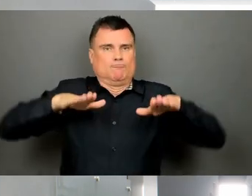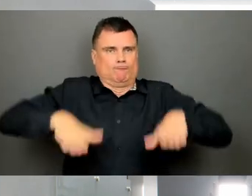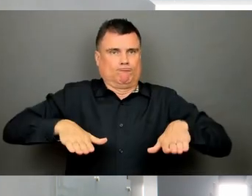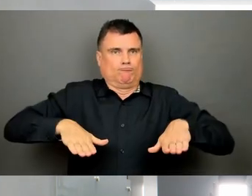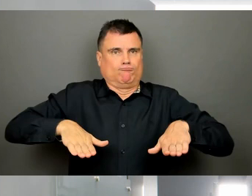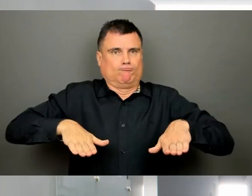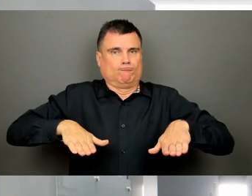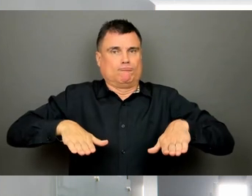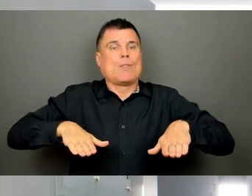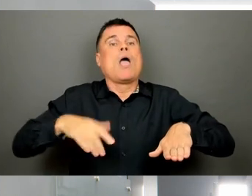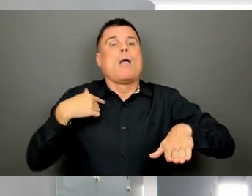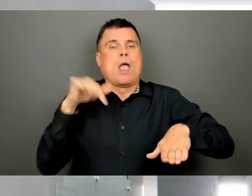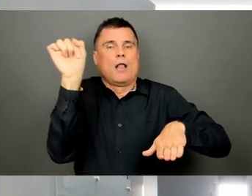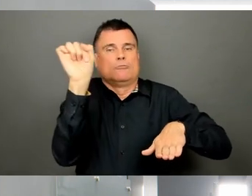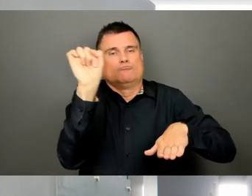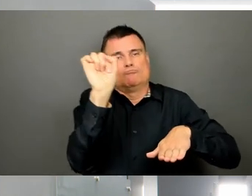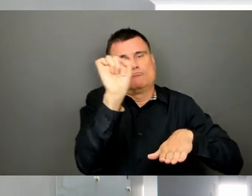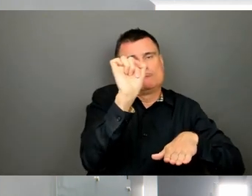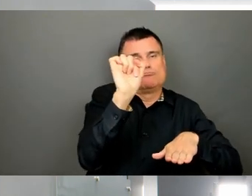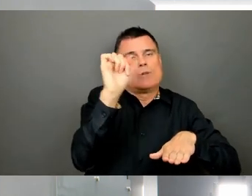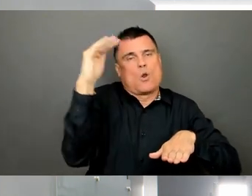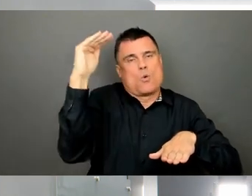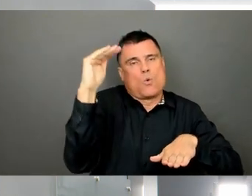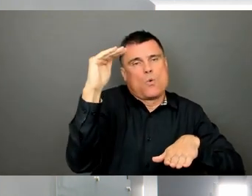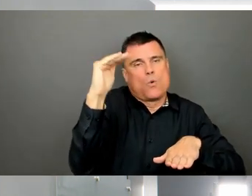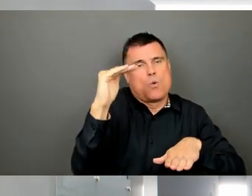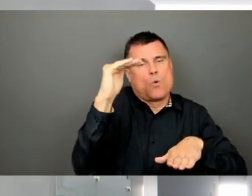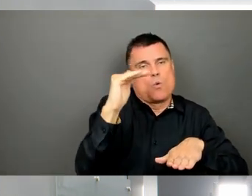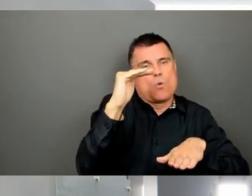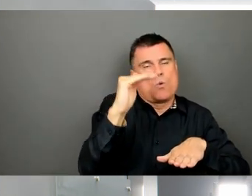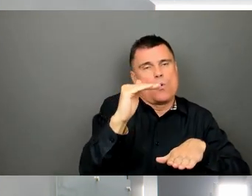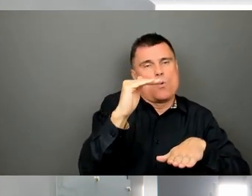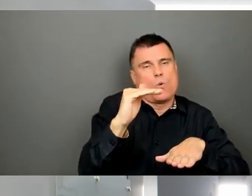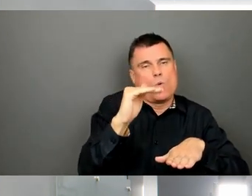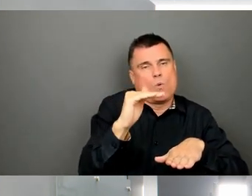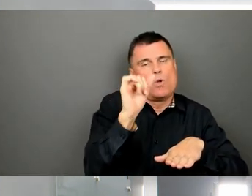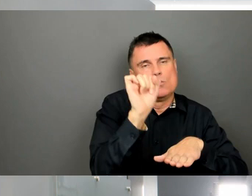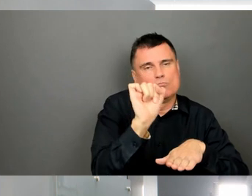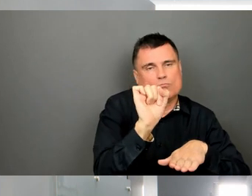Static, I'm not moving my feet. Keeping it high. Moving it low.